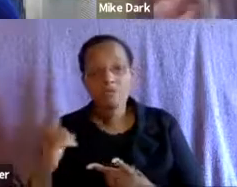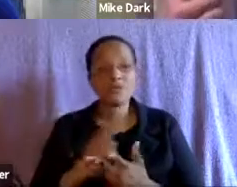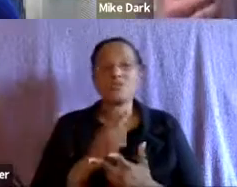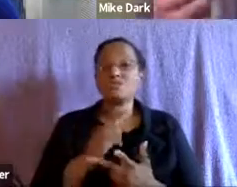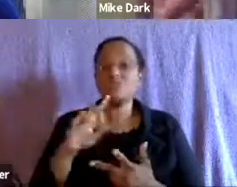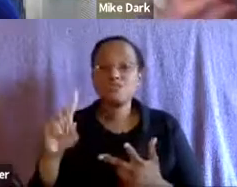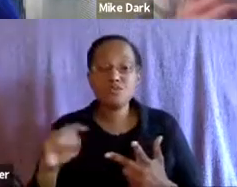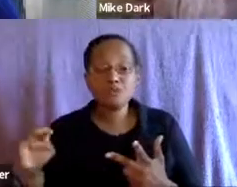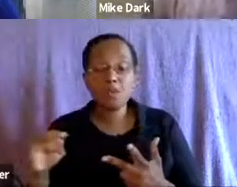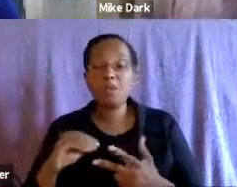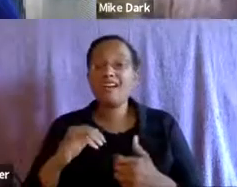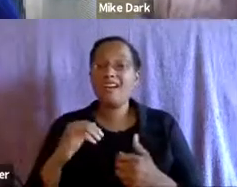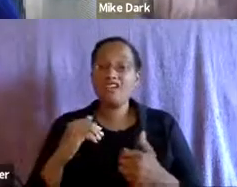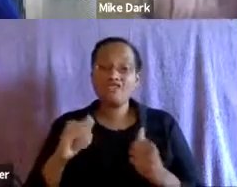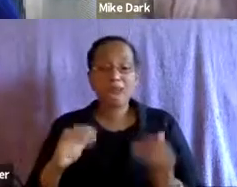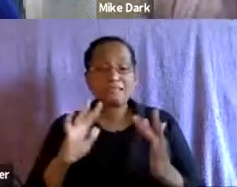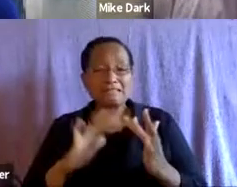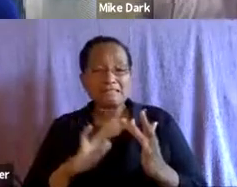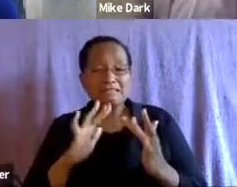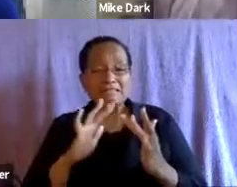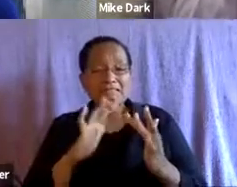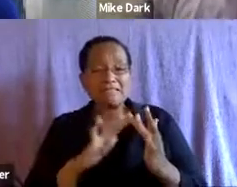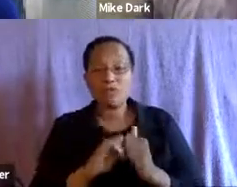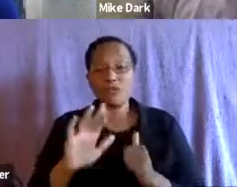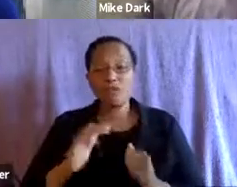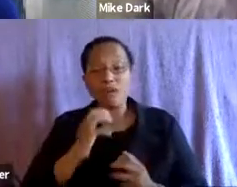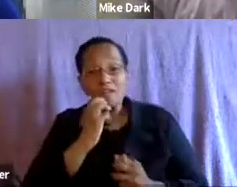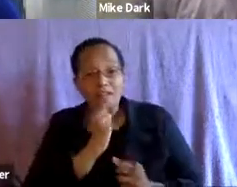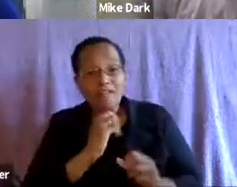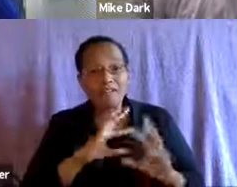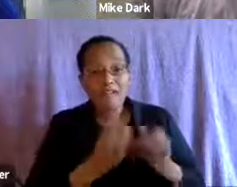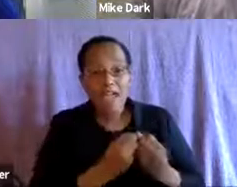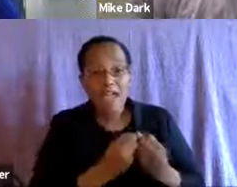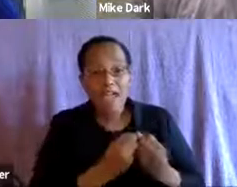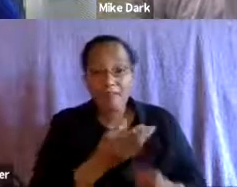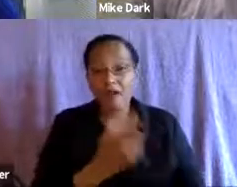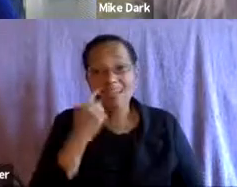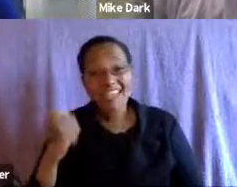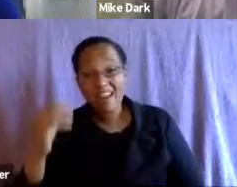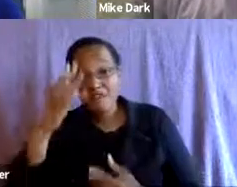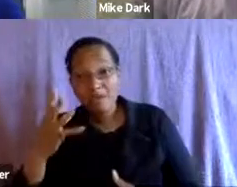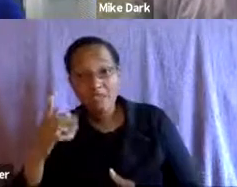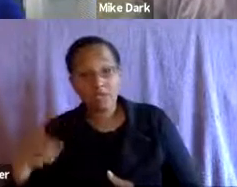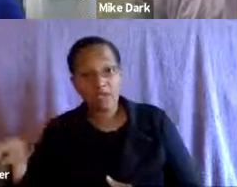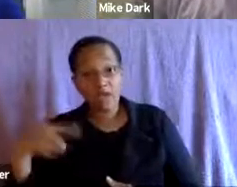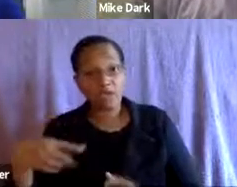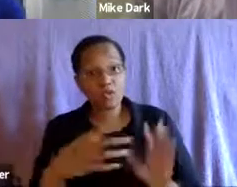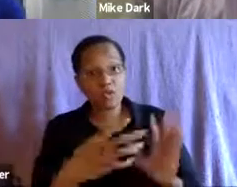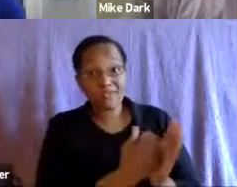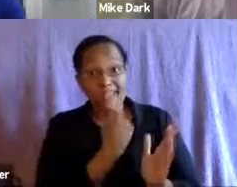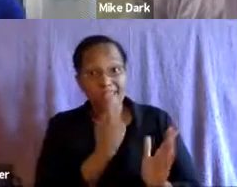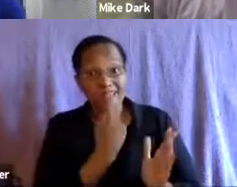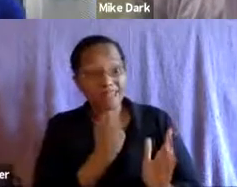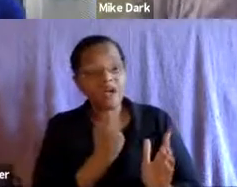exceptions that have been written into some of these rules that could let them do it if they really wanted to. So what we really need is